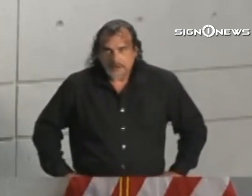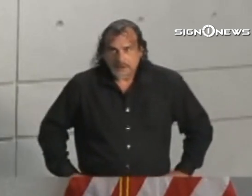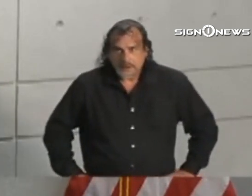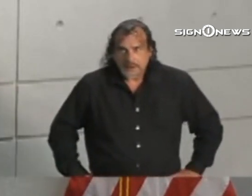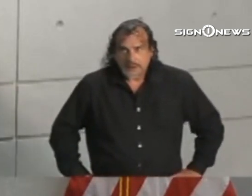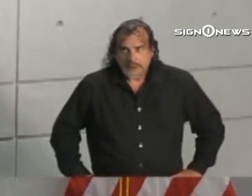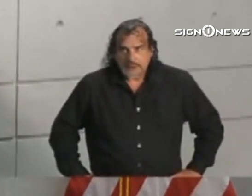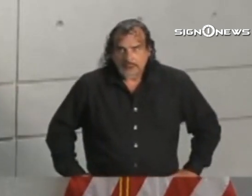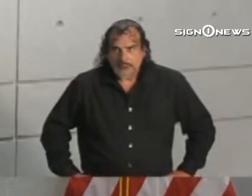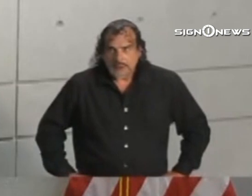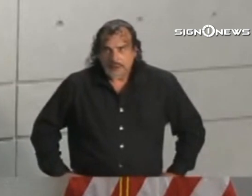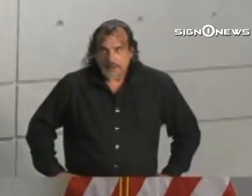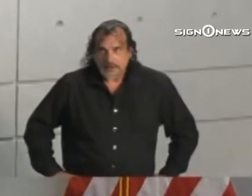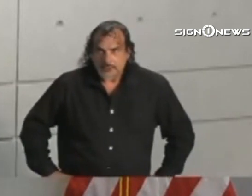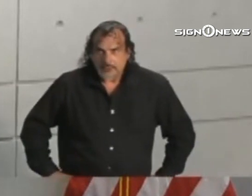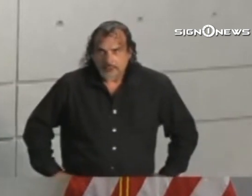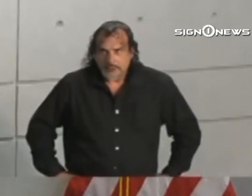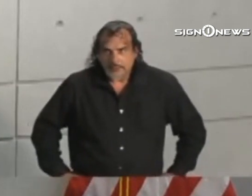Hunter?